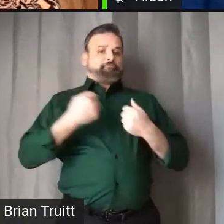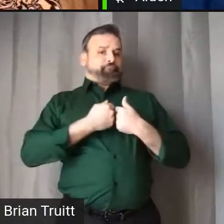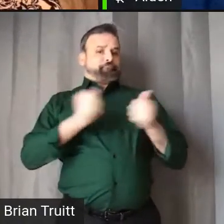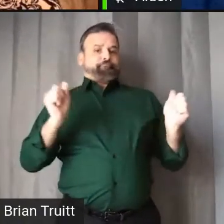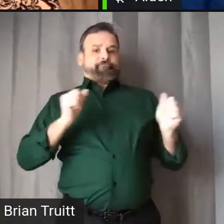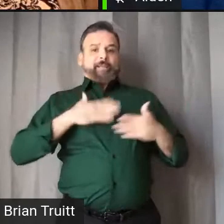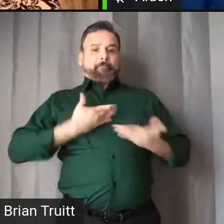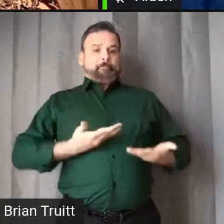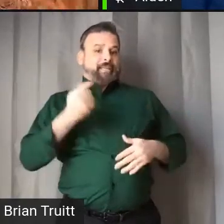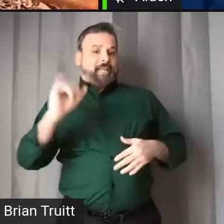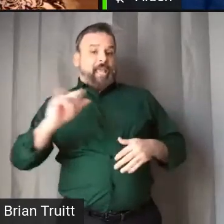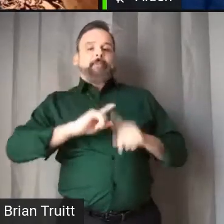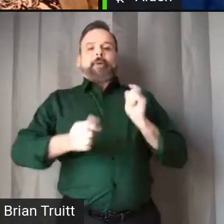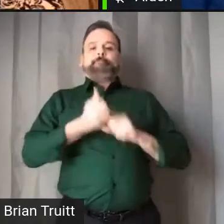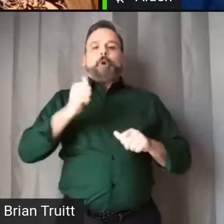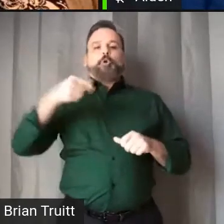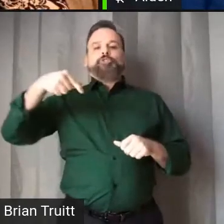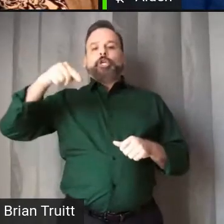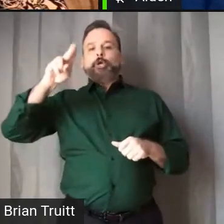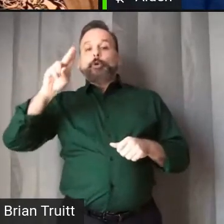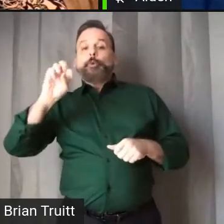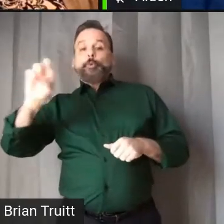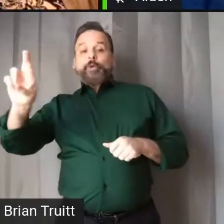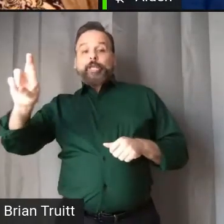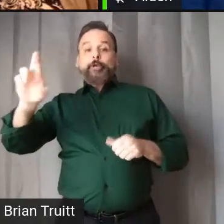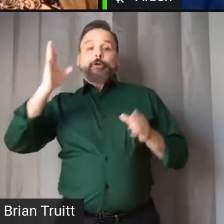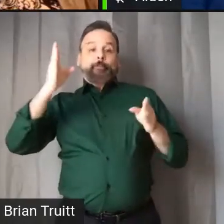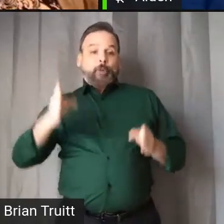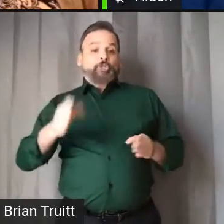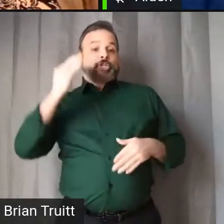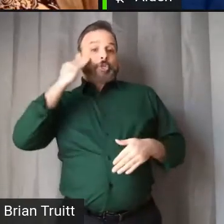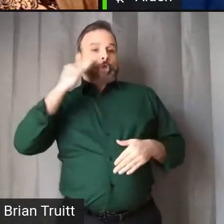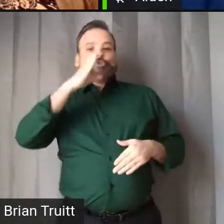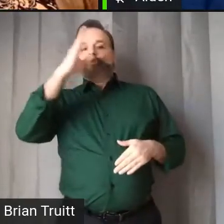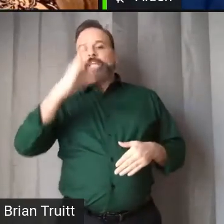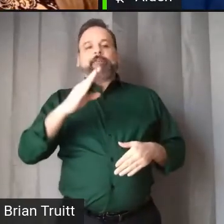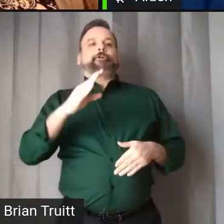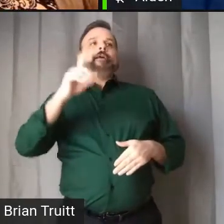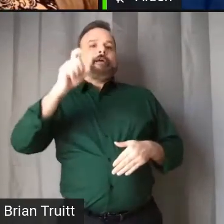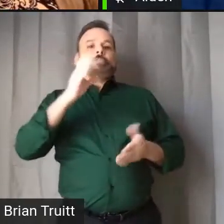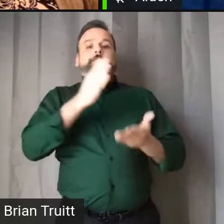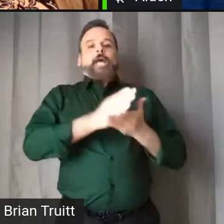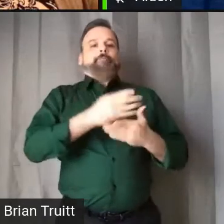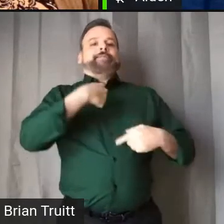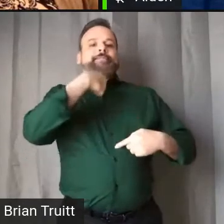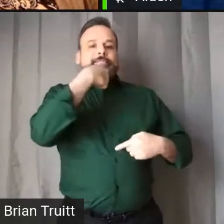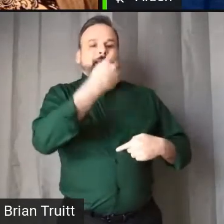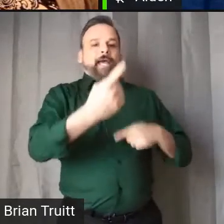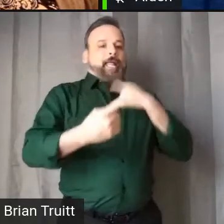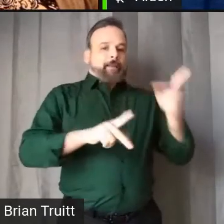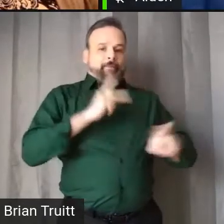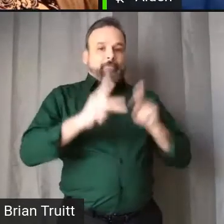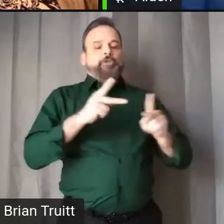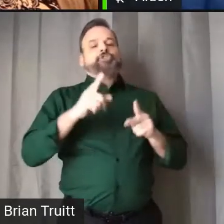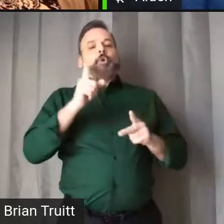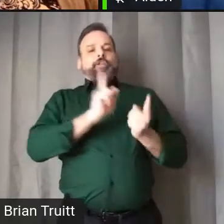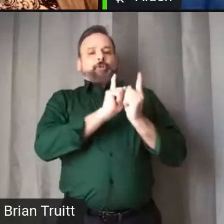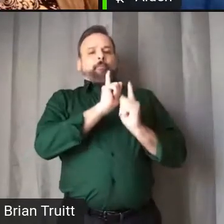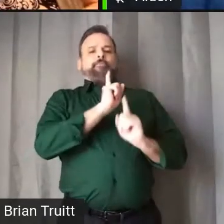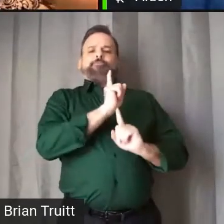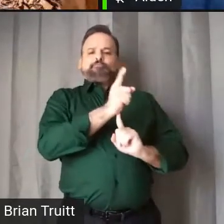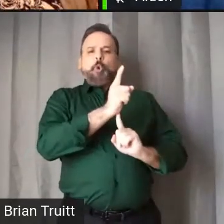you know, any queer person knows, you don't ever really stop coming out. So there's a moment where she meets a new coworker at